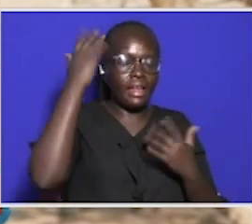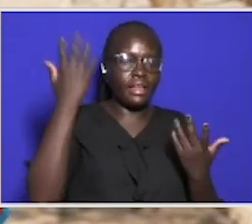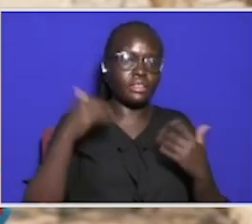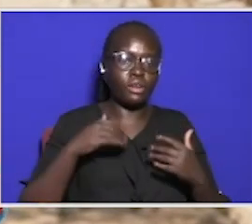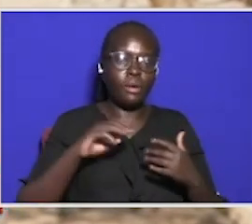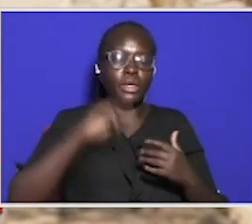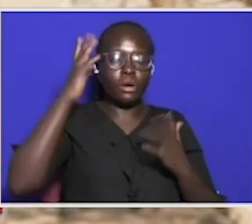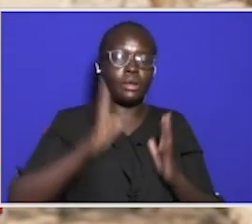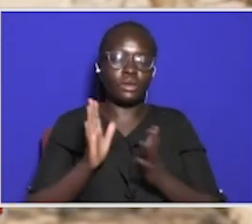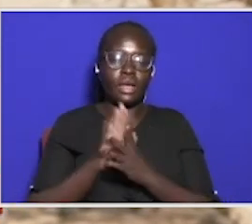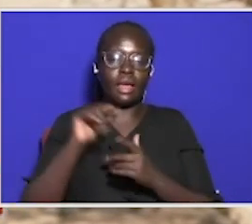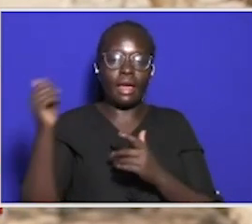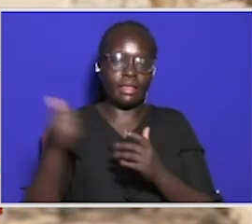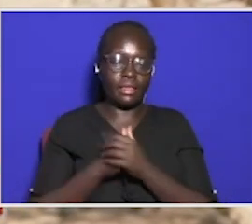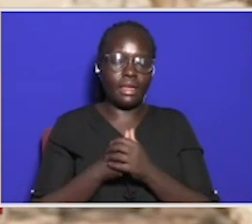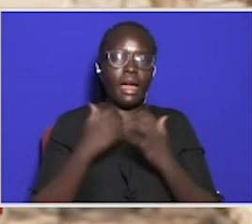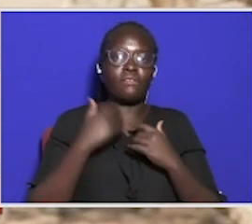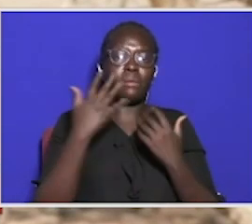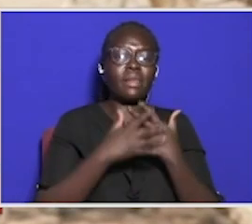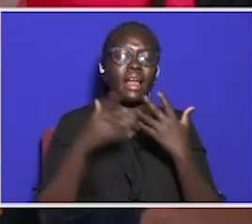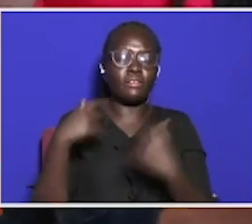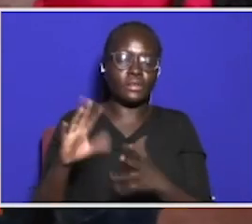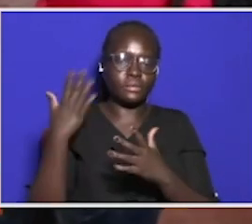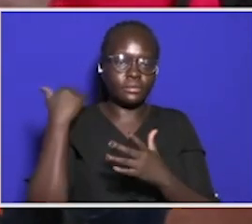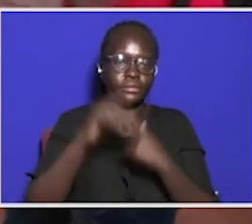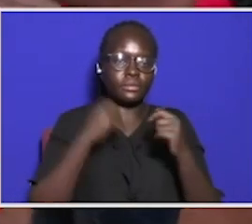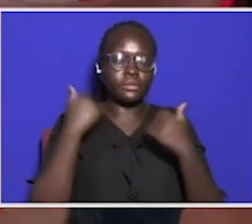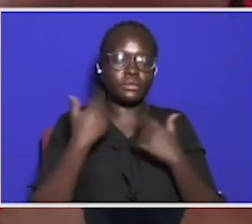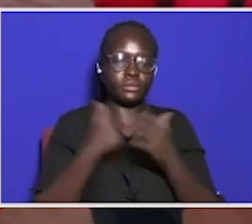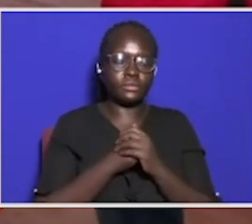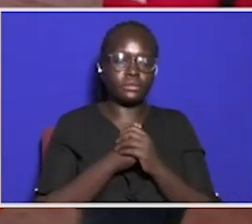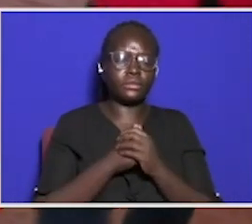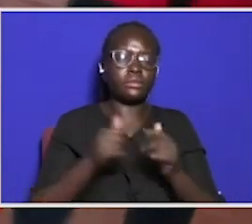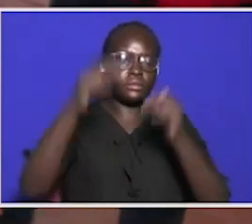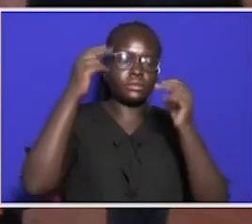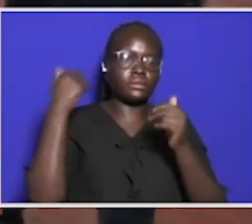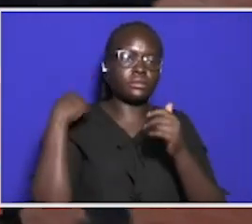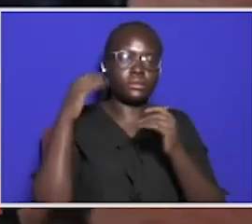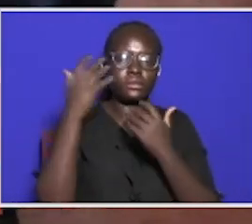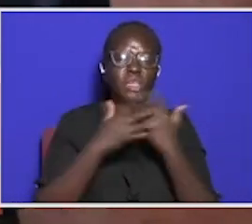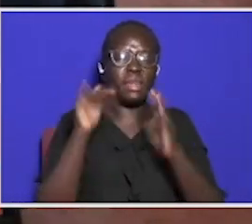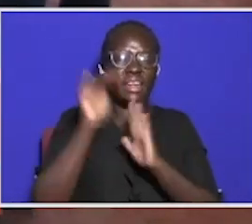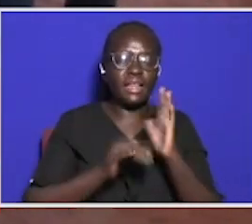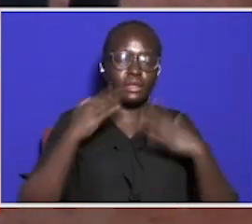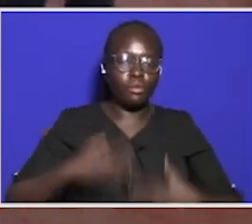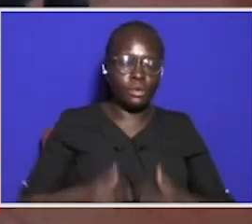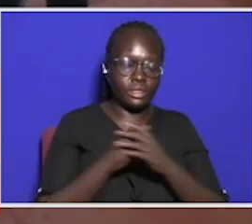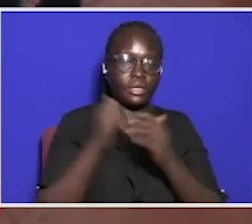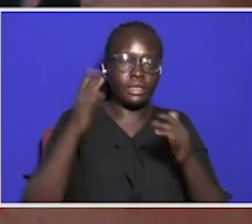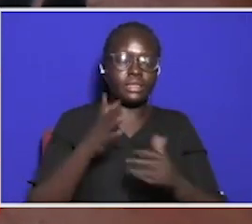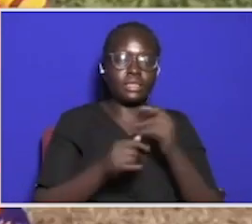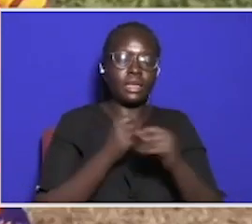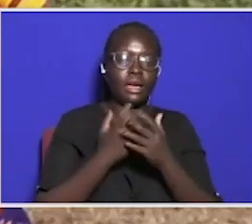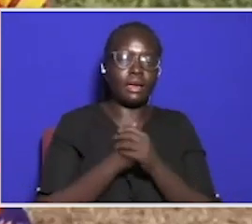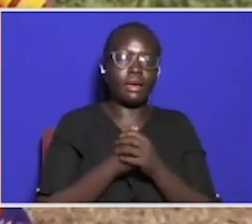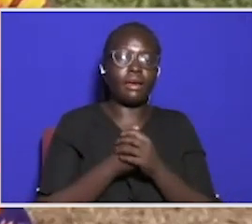notifiable conditions is anemia. Last year when he came in, we had a high number of anemia cases. And for this year when he came in, the